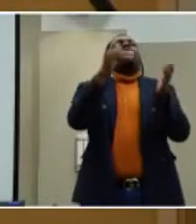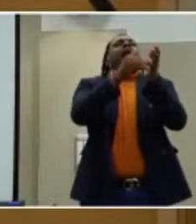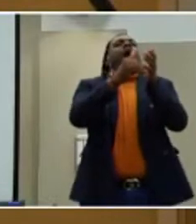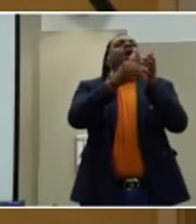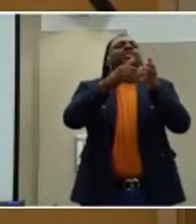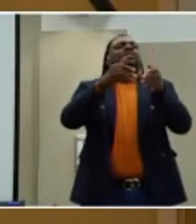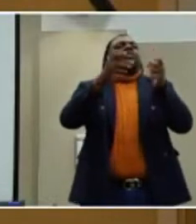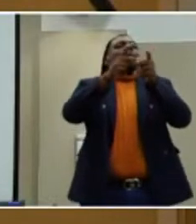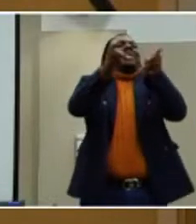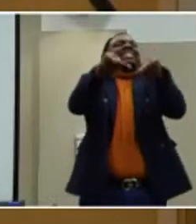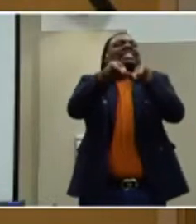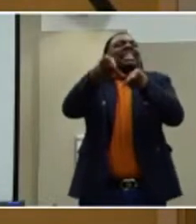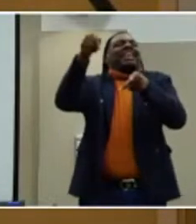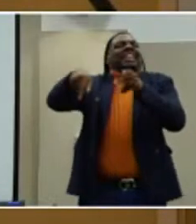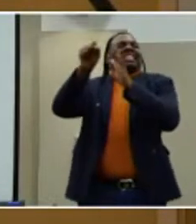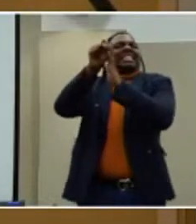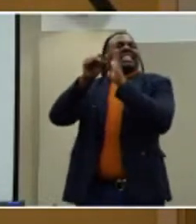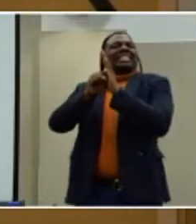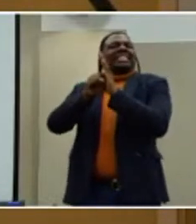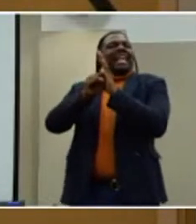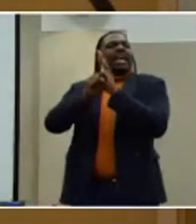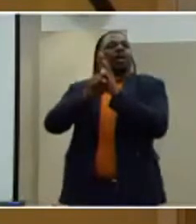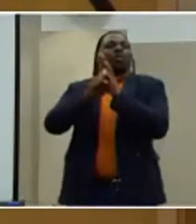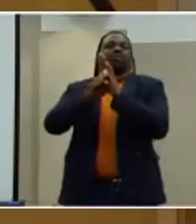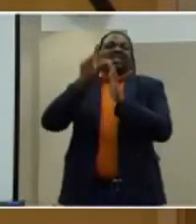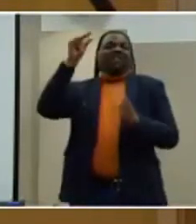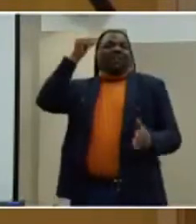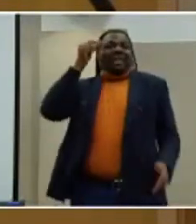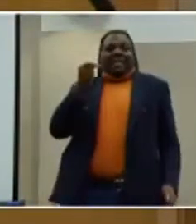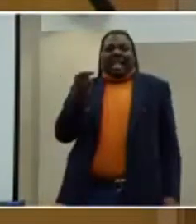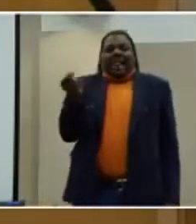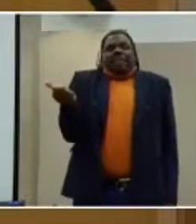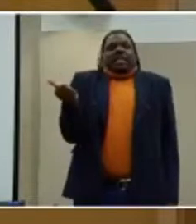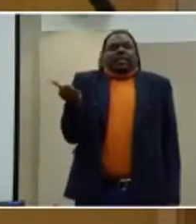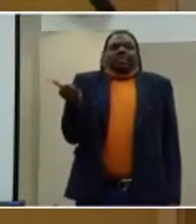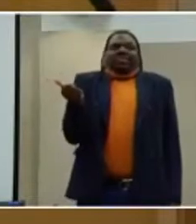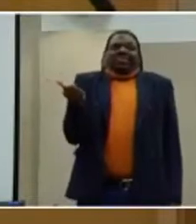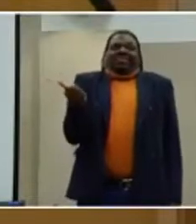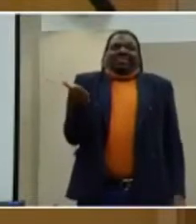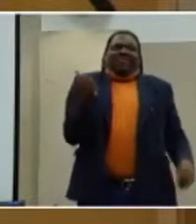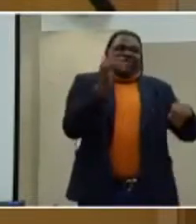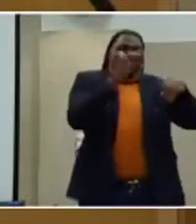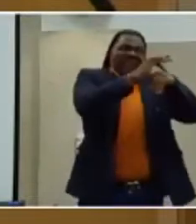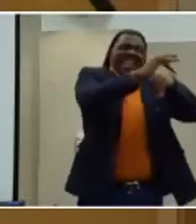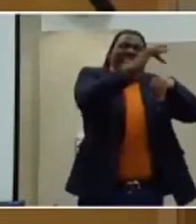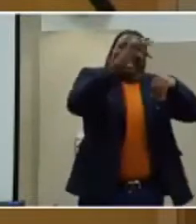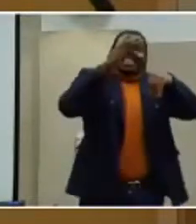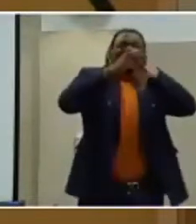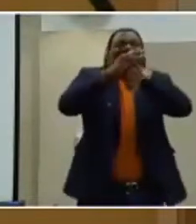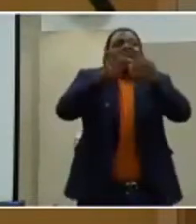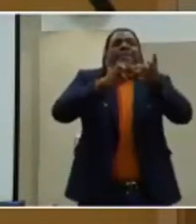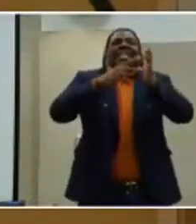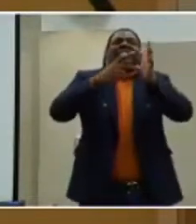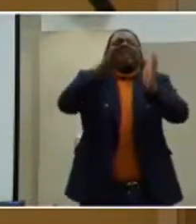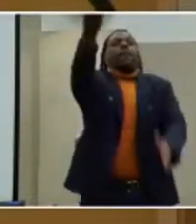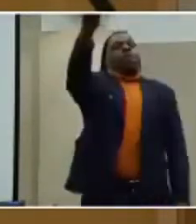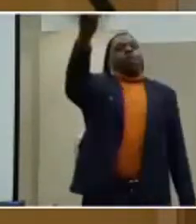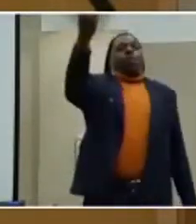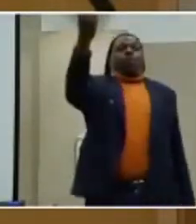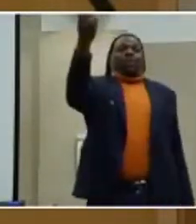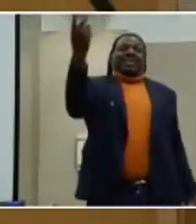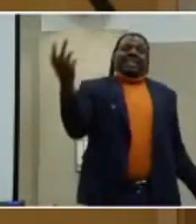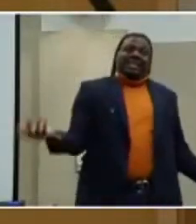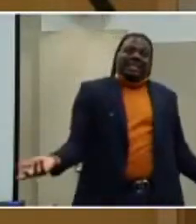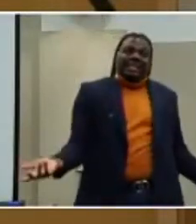in the state government that have been eliminated, and the vacancy rate has doubled in the past